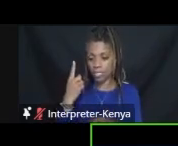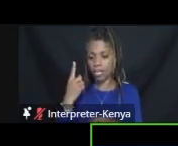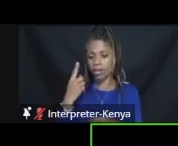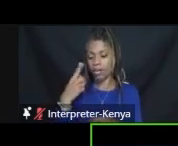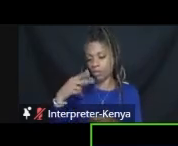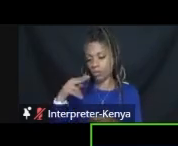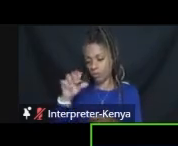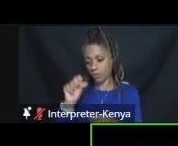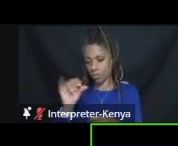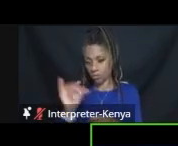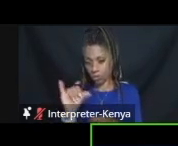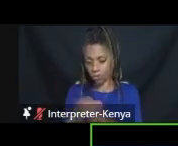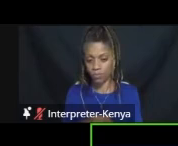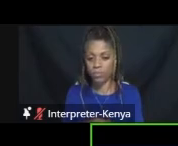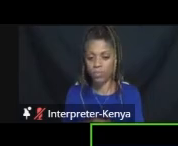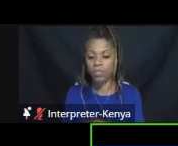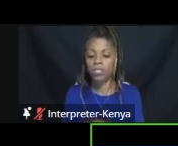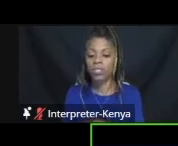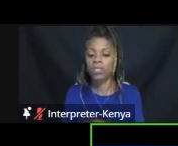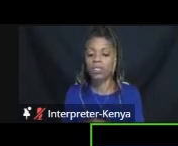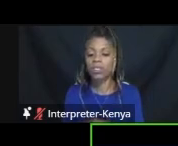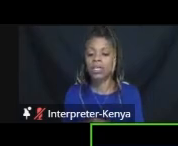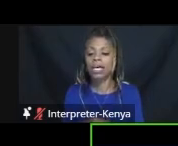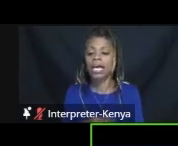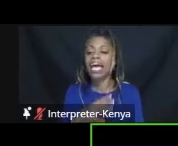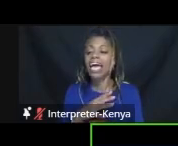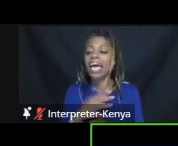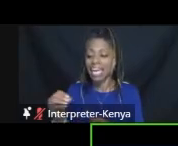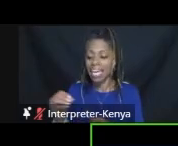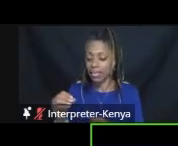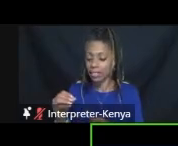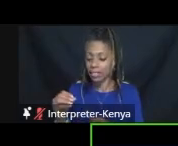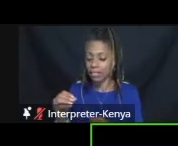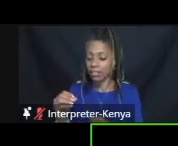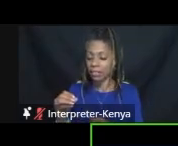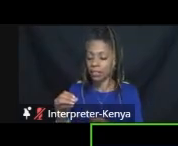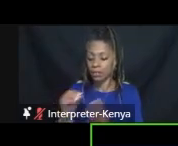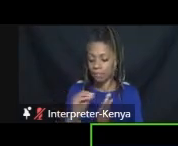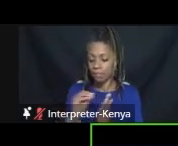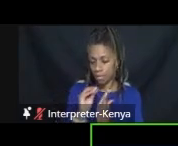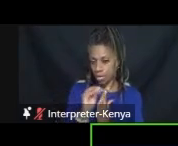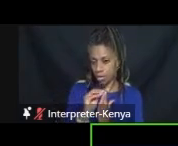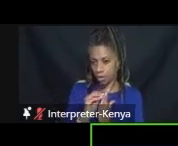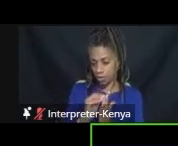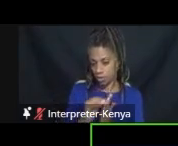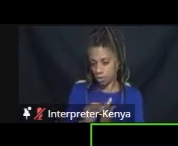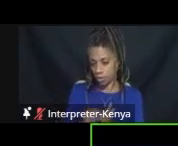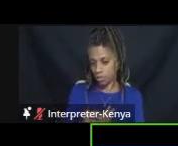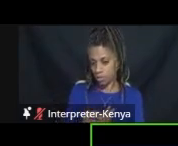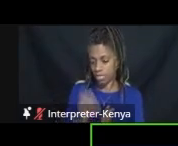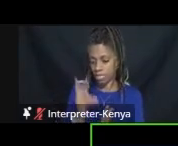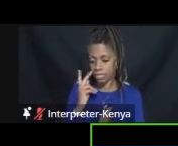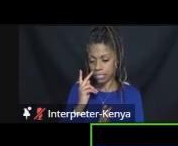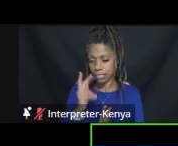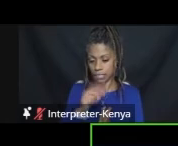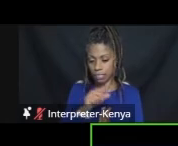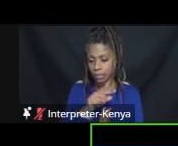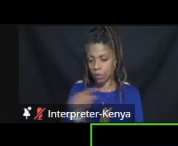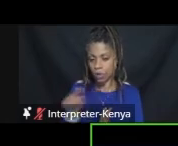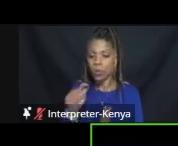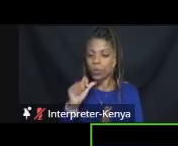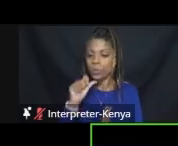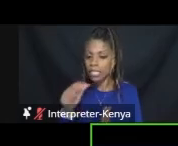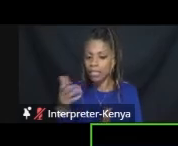that. And then you're going to be prompted also to make note of who isn't in the set of profiles. This is your first time looking really across the profiles as a